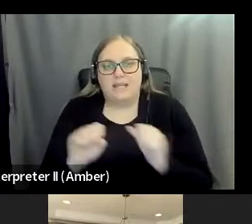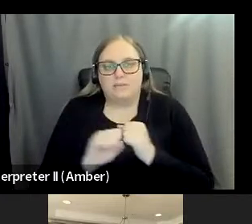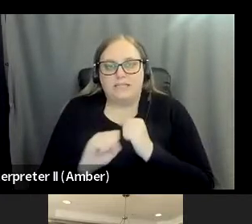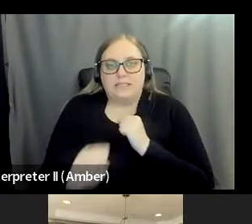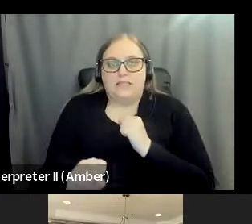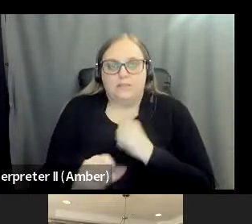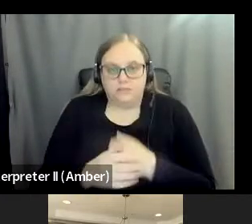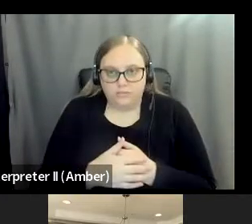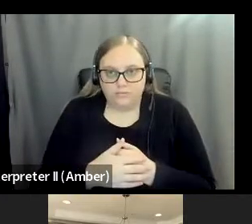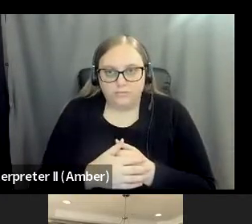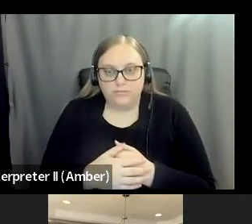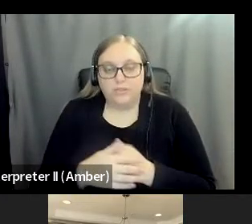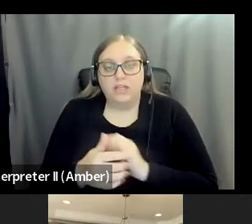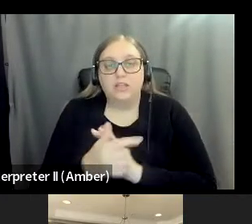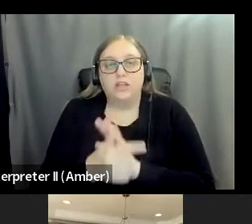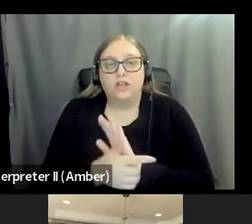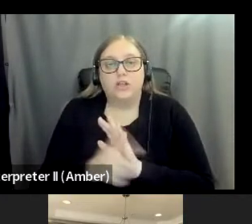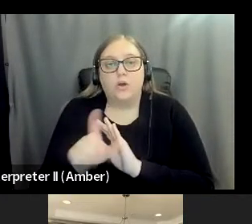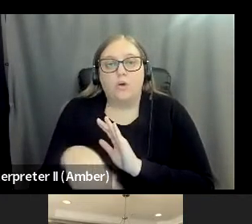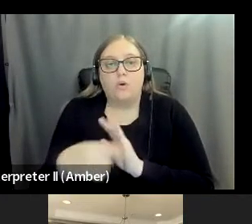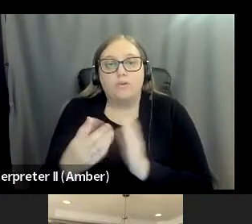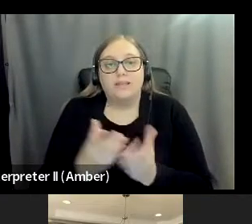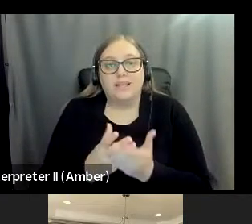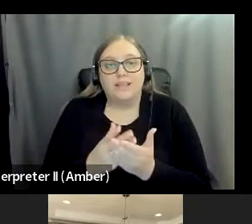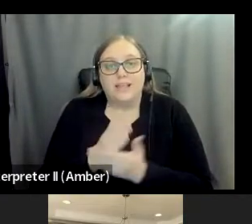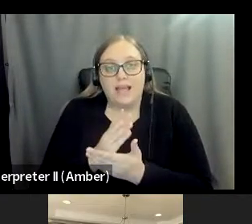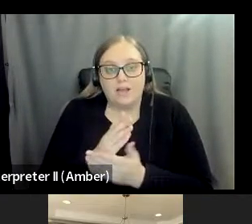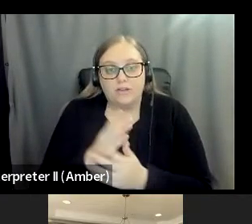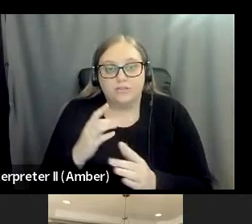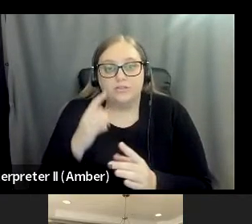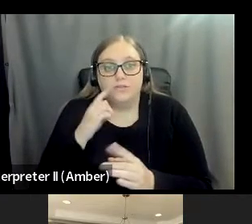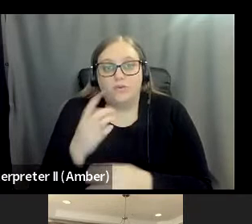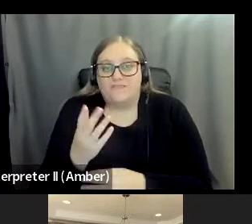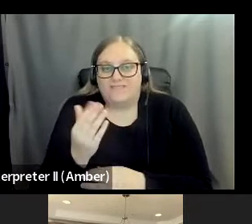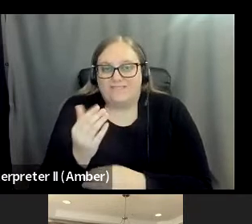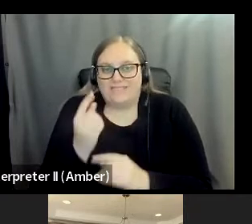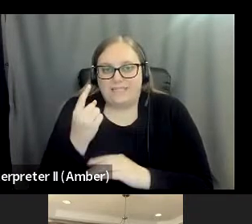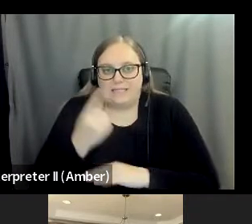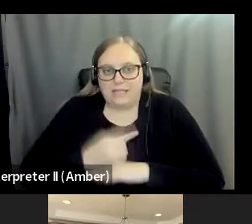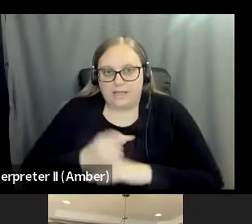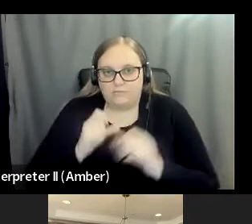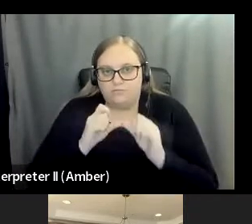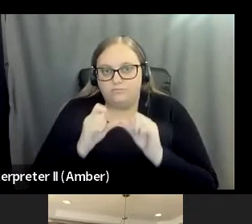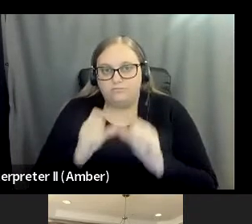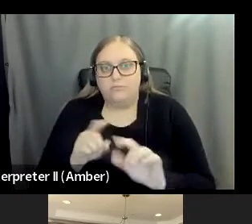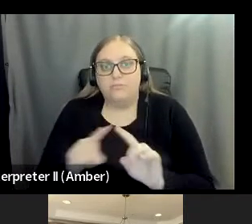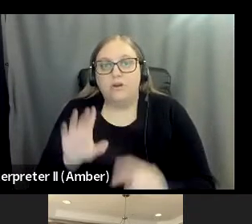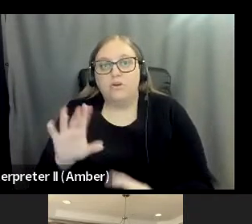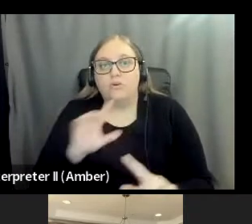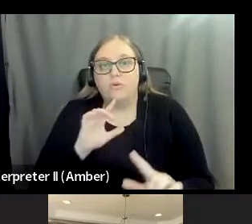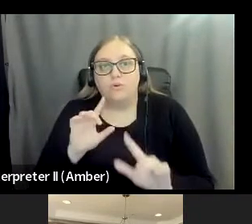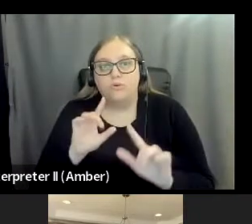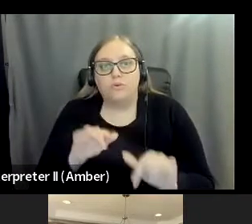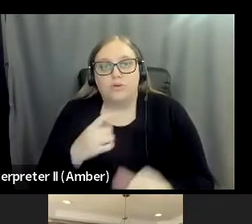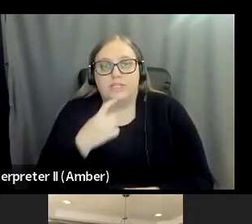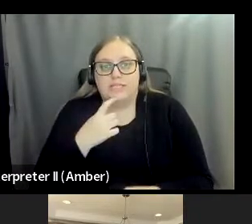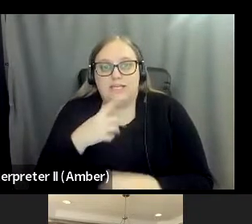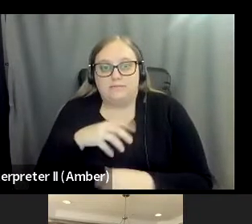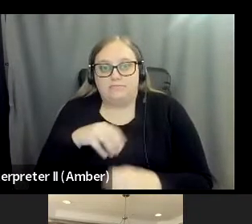extended. The law only allows her to do this for 15 days, but her order says in it on page